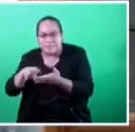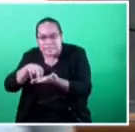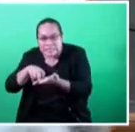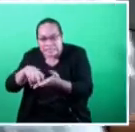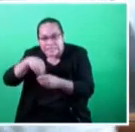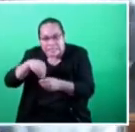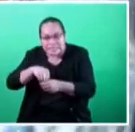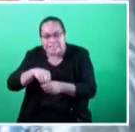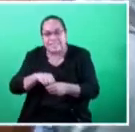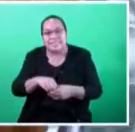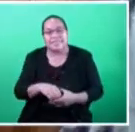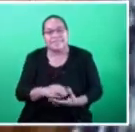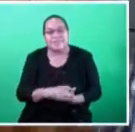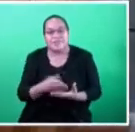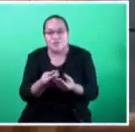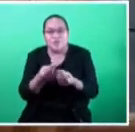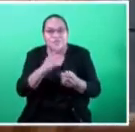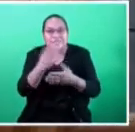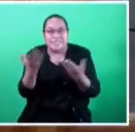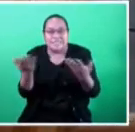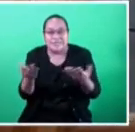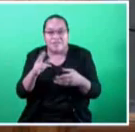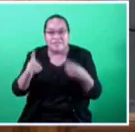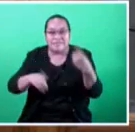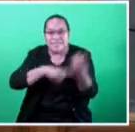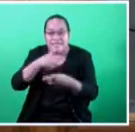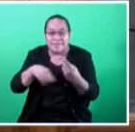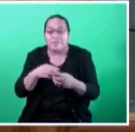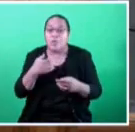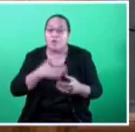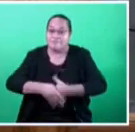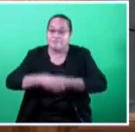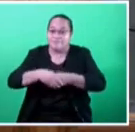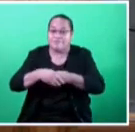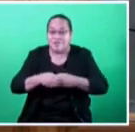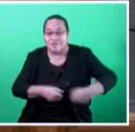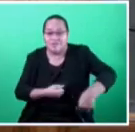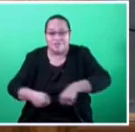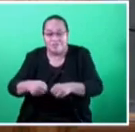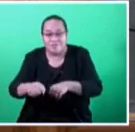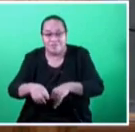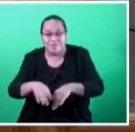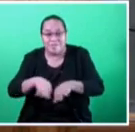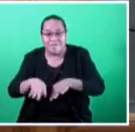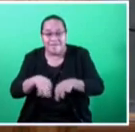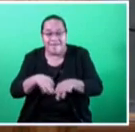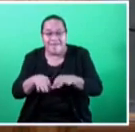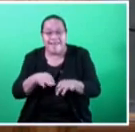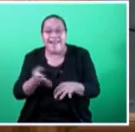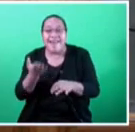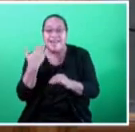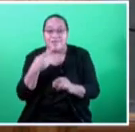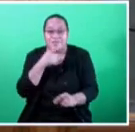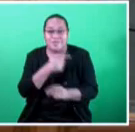to disasters. I congratulate the Ministry on launching the strategic plan and website last week. The